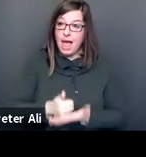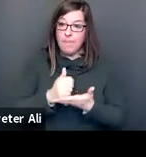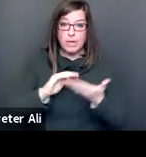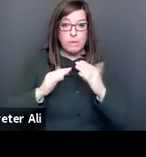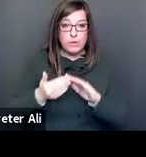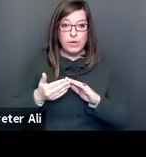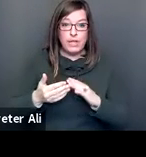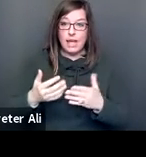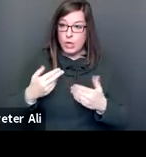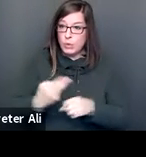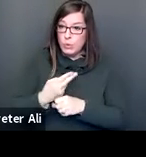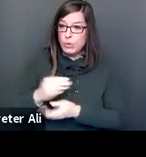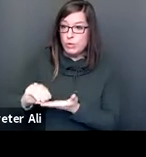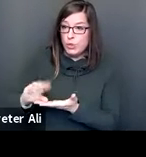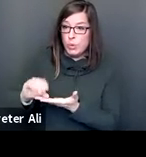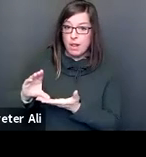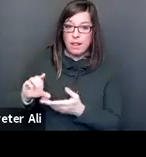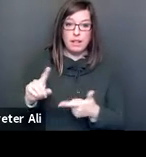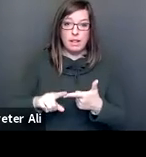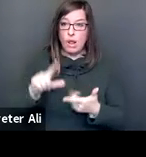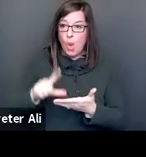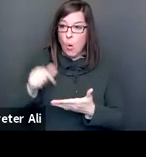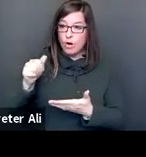lower rates, and more options.